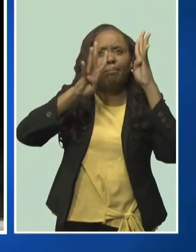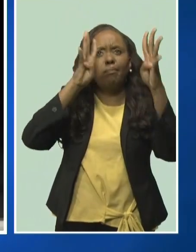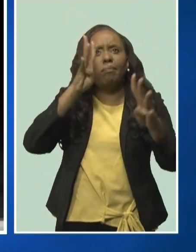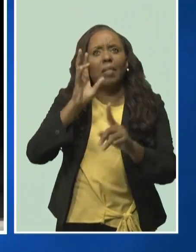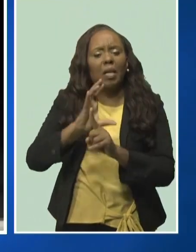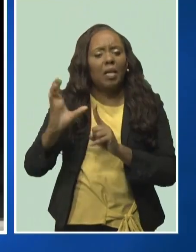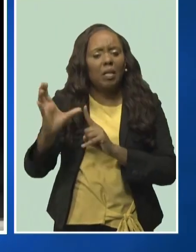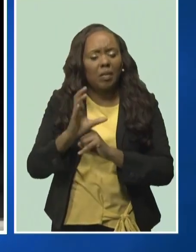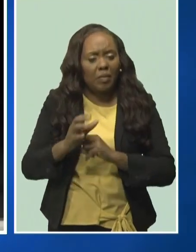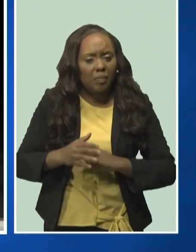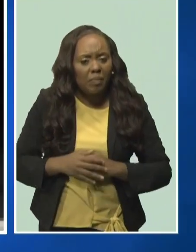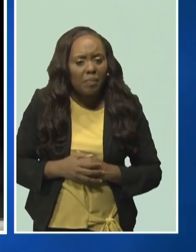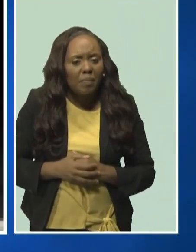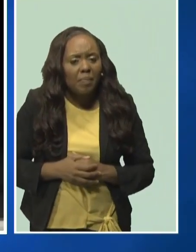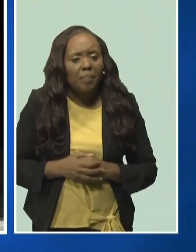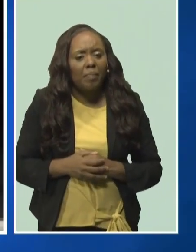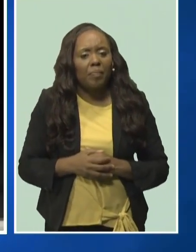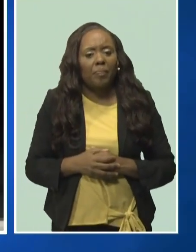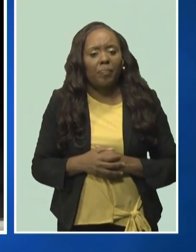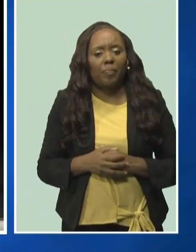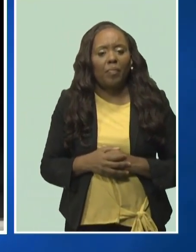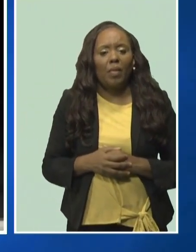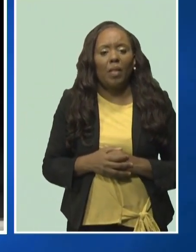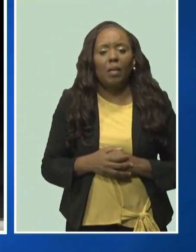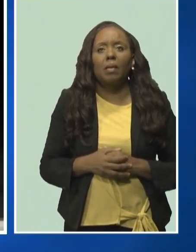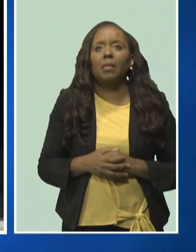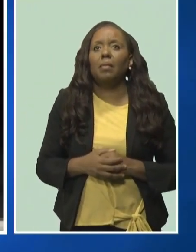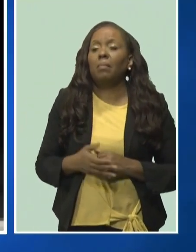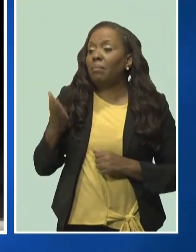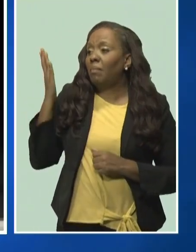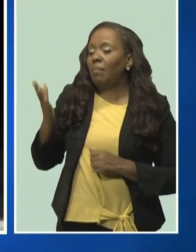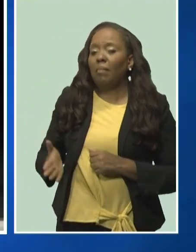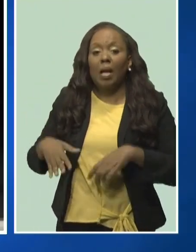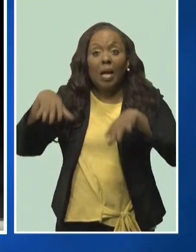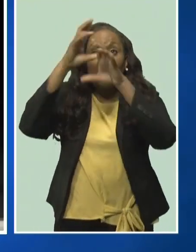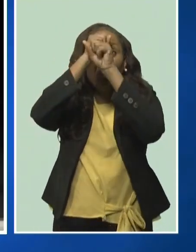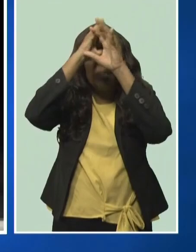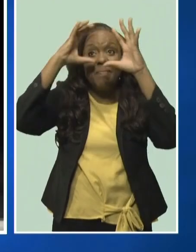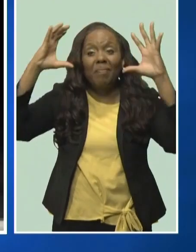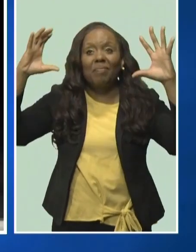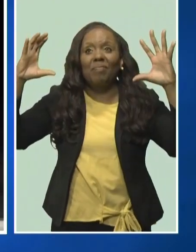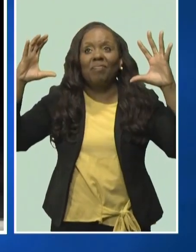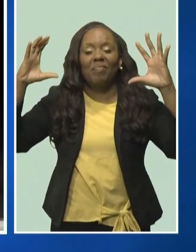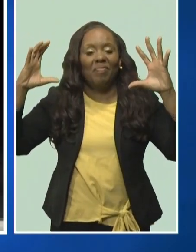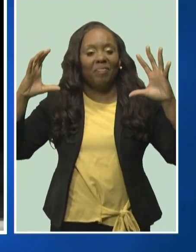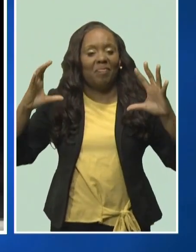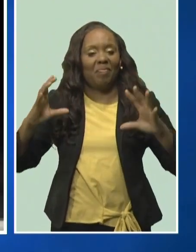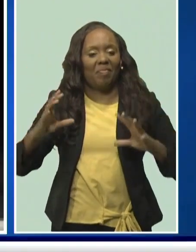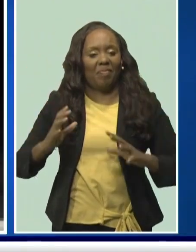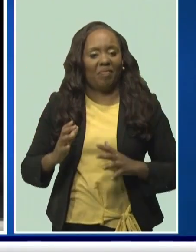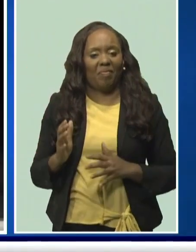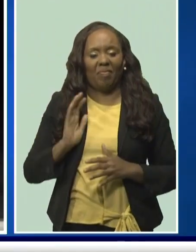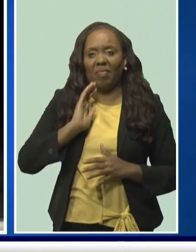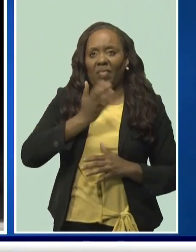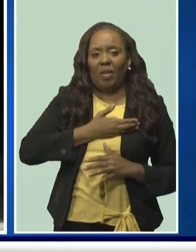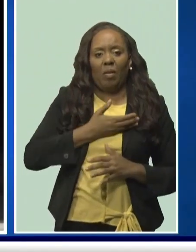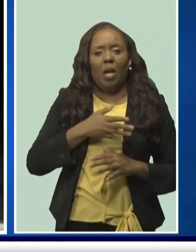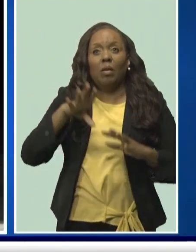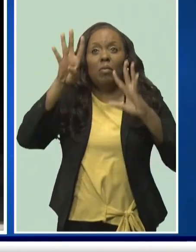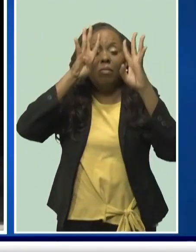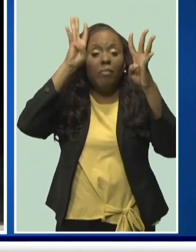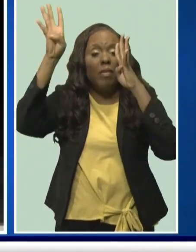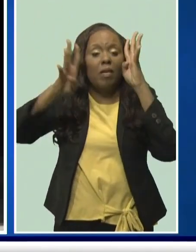if in our fledgling industry, our practitioners could see this as